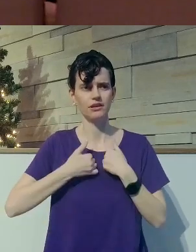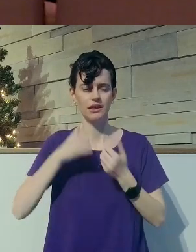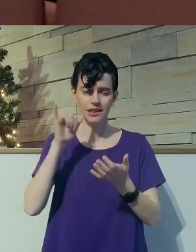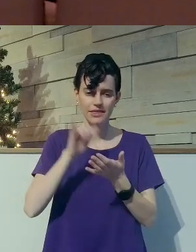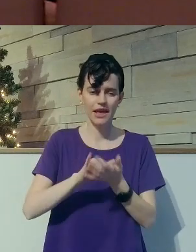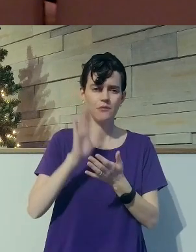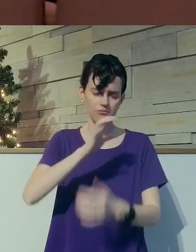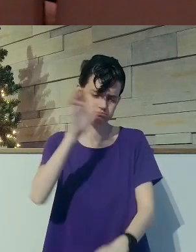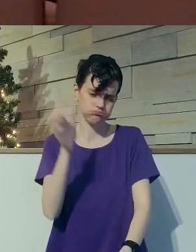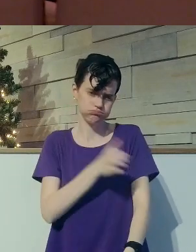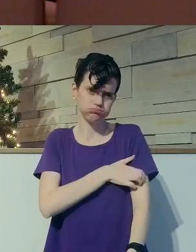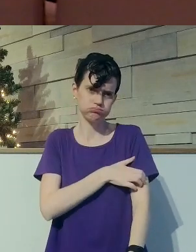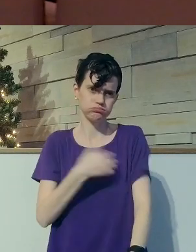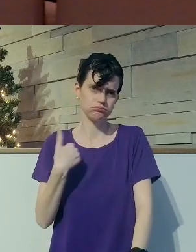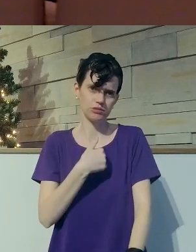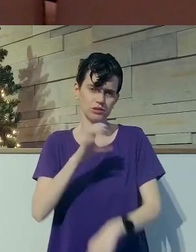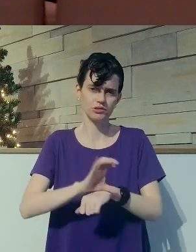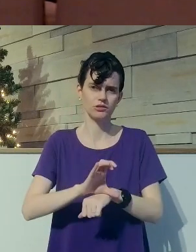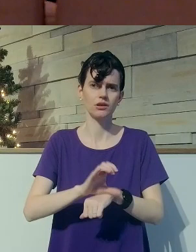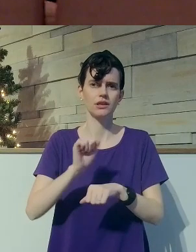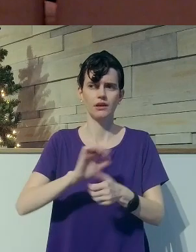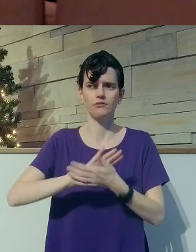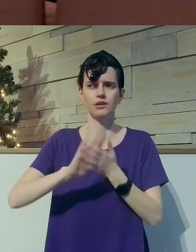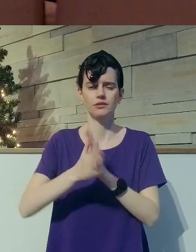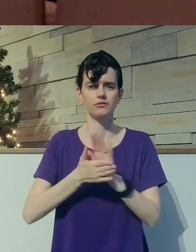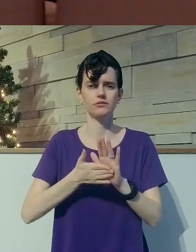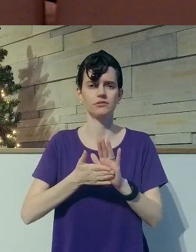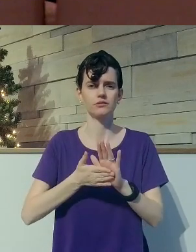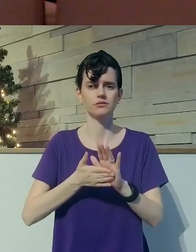will empower us as a church to forgive